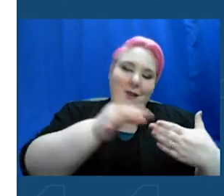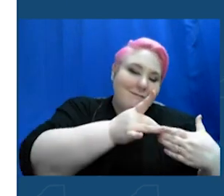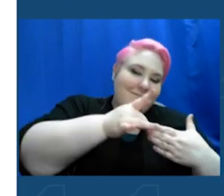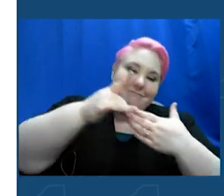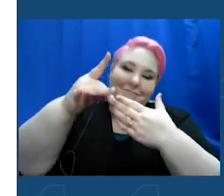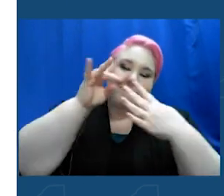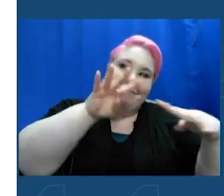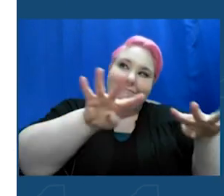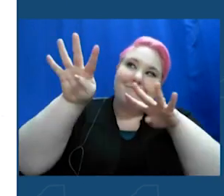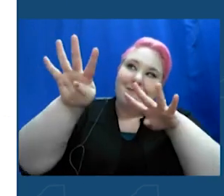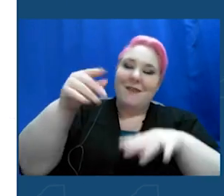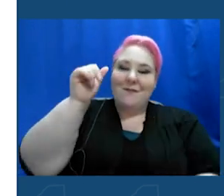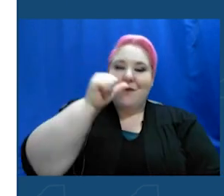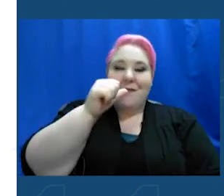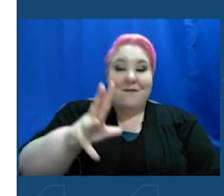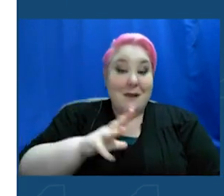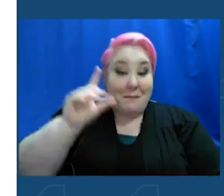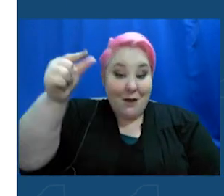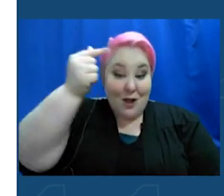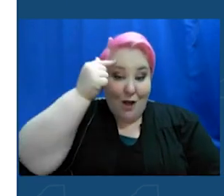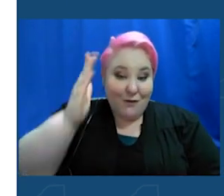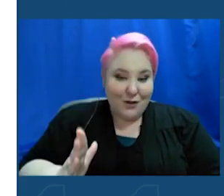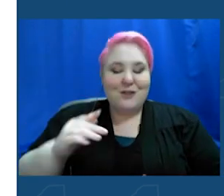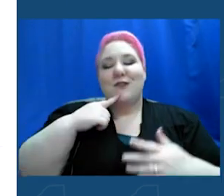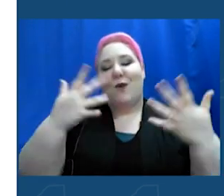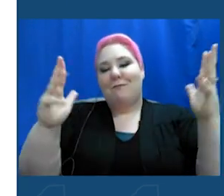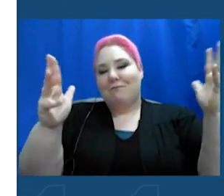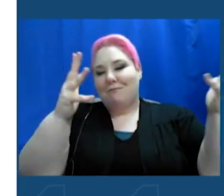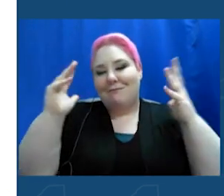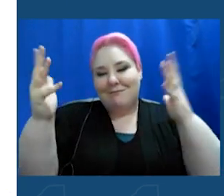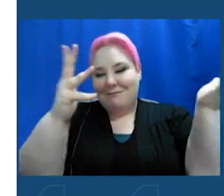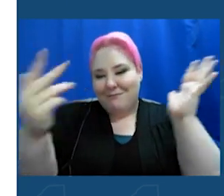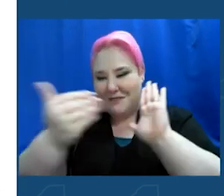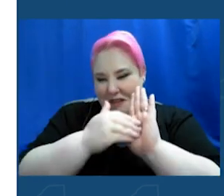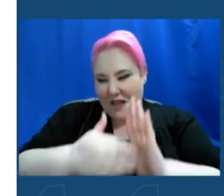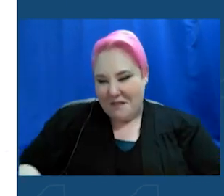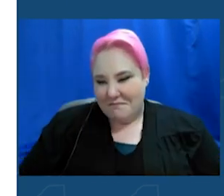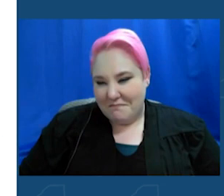future female governors. So let's give another round of applause to Governor Kathy Hochul.